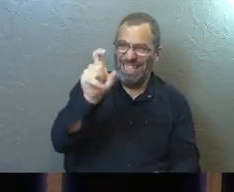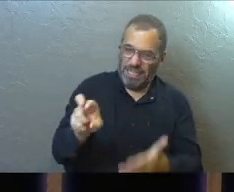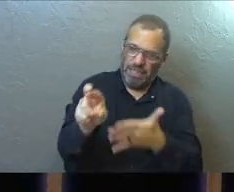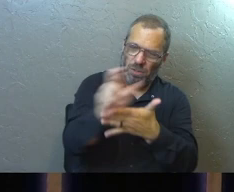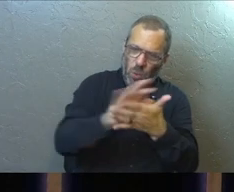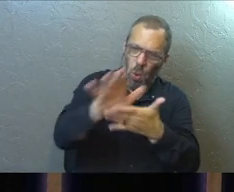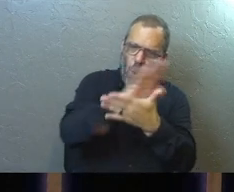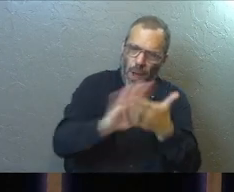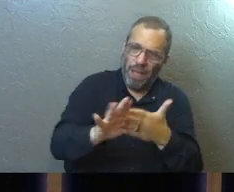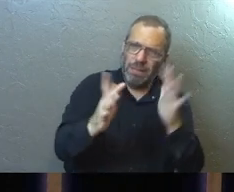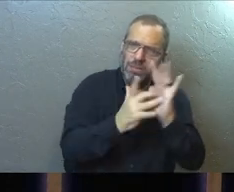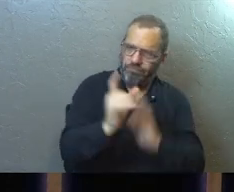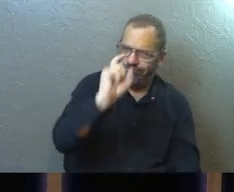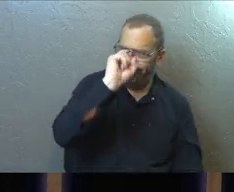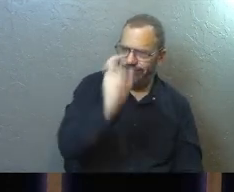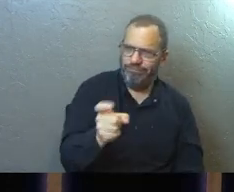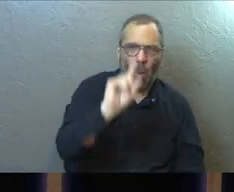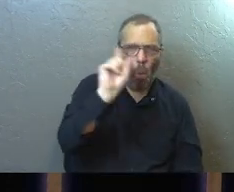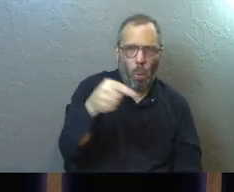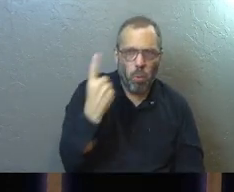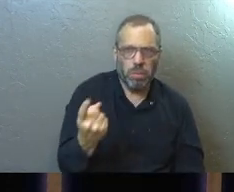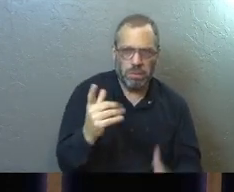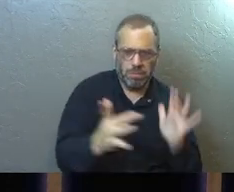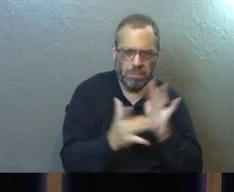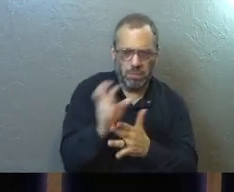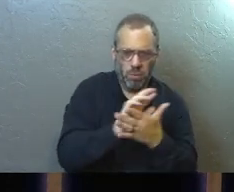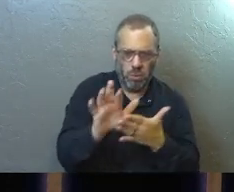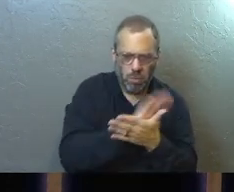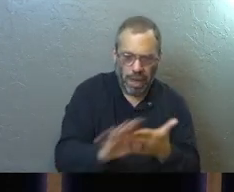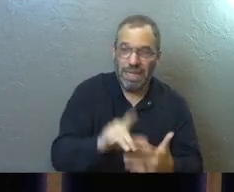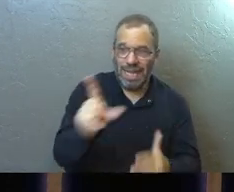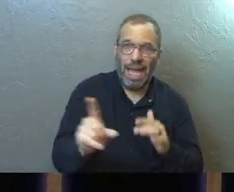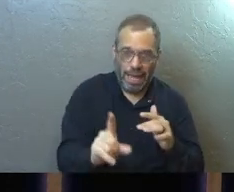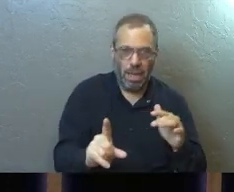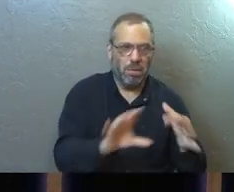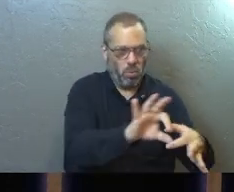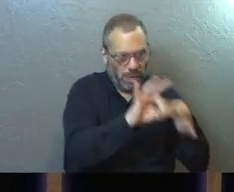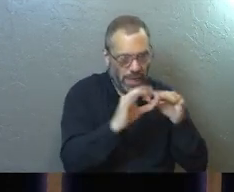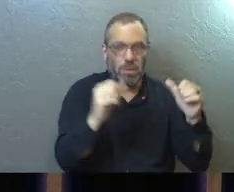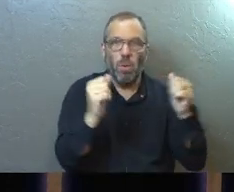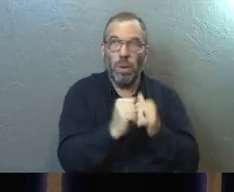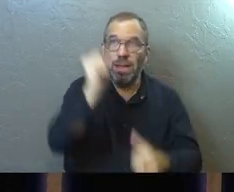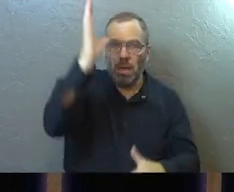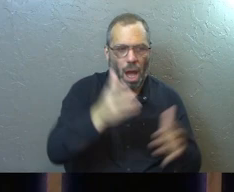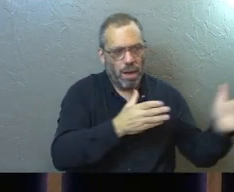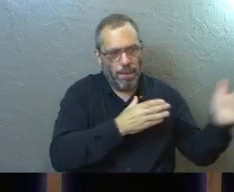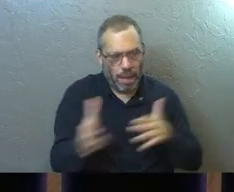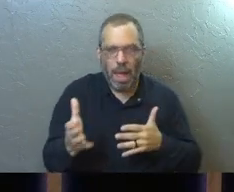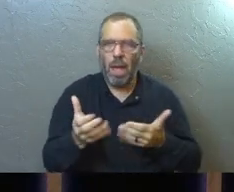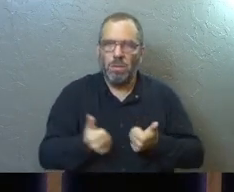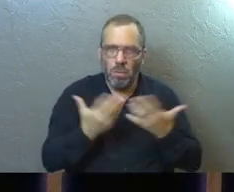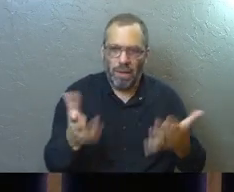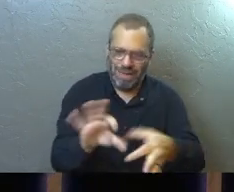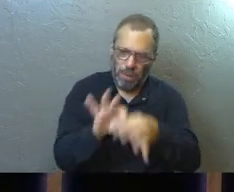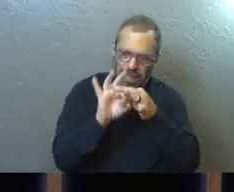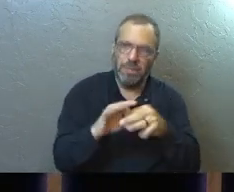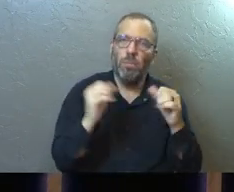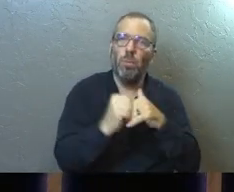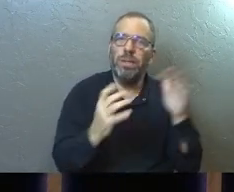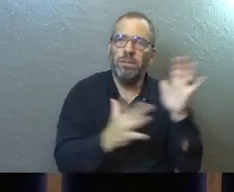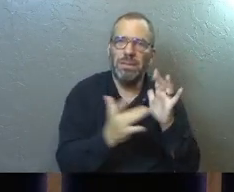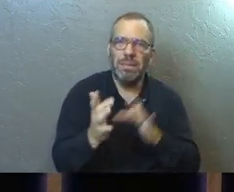the righteousness that only Jesus could provide them. They needed to come into the relationship the way that God was offering the